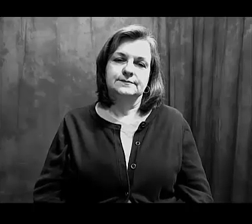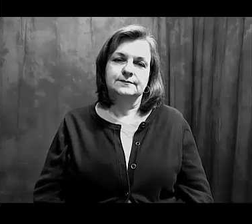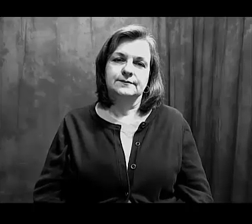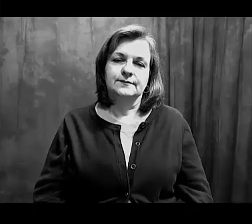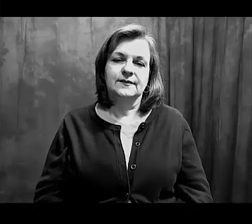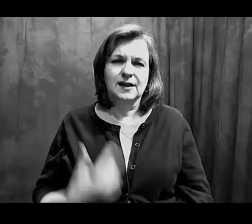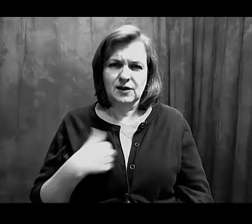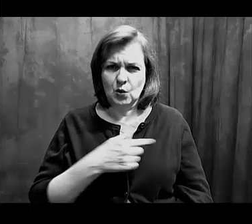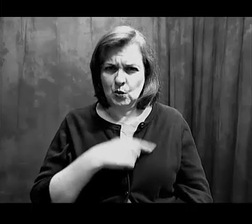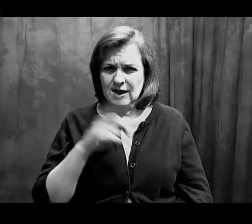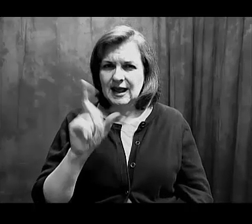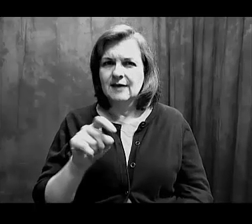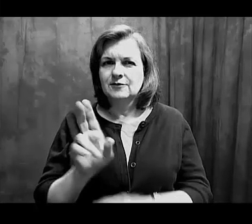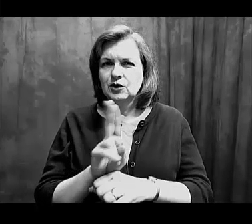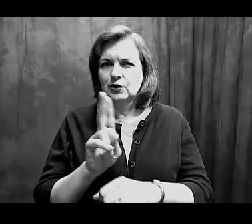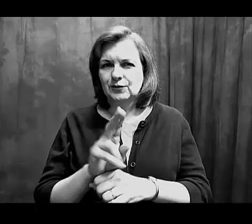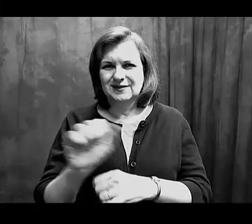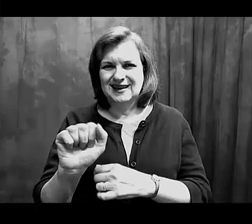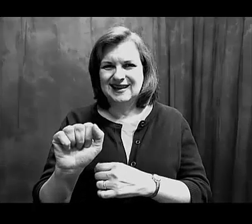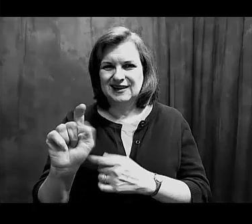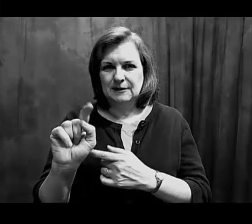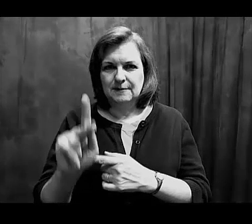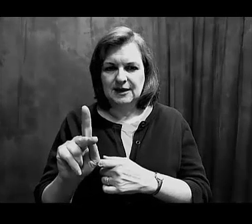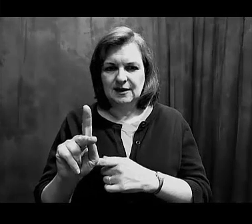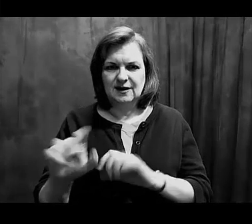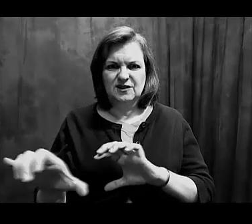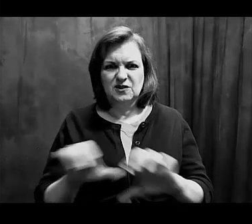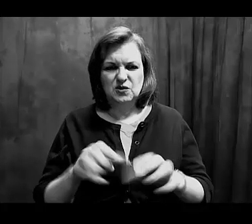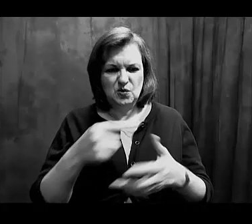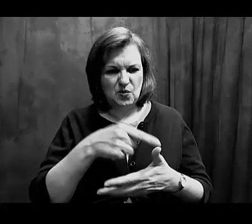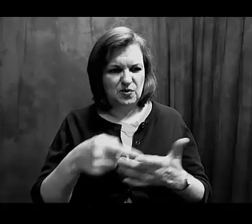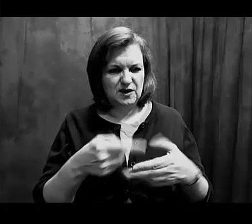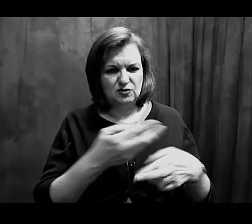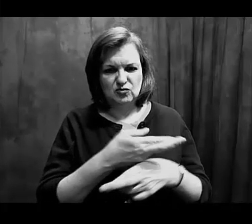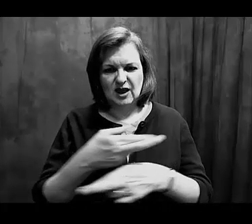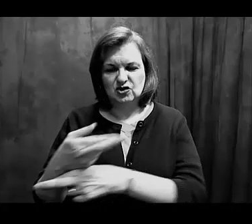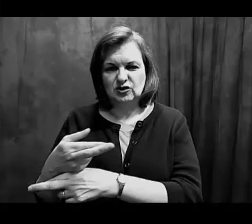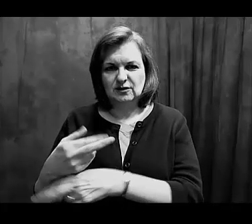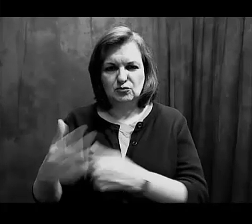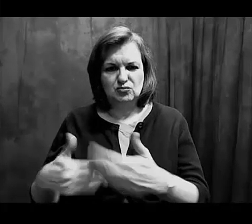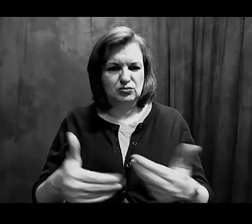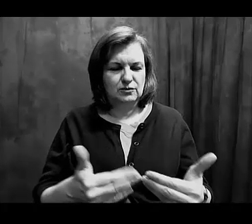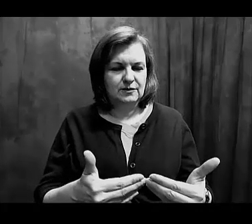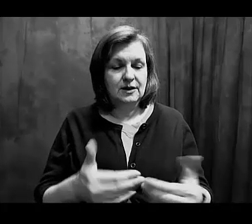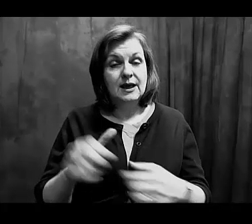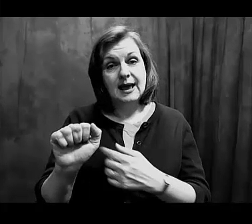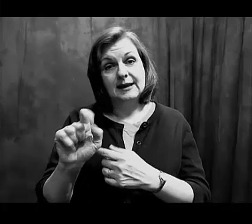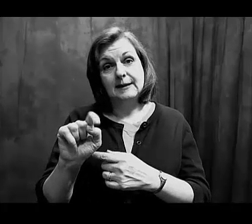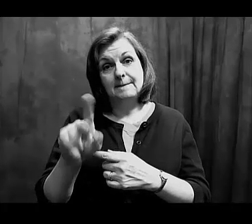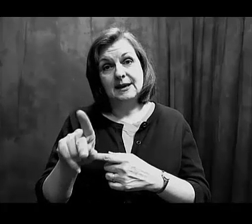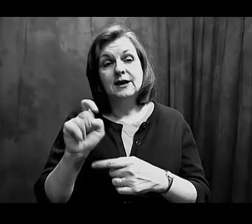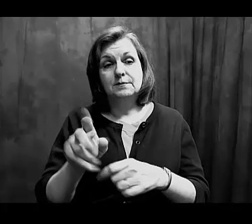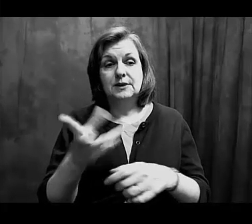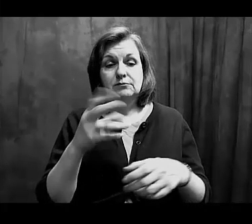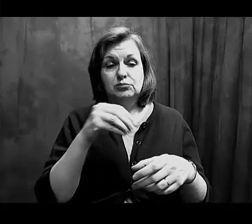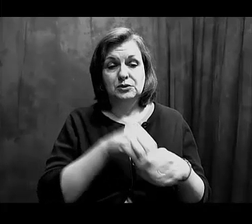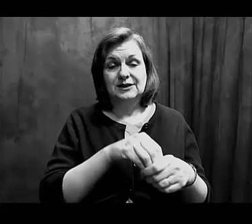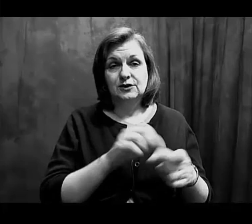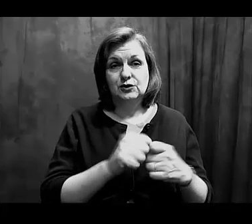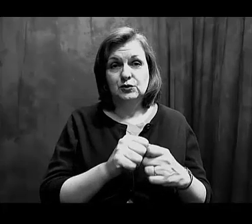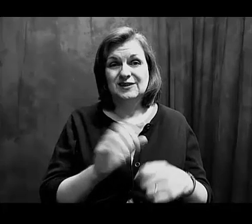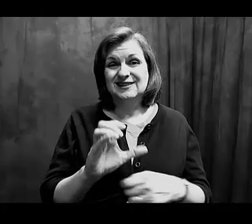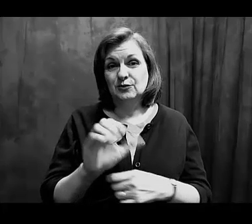So then we start looking at the fact that we've got to use ATP to do all of these processes.